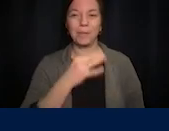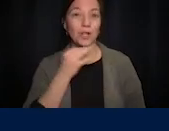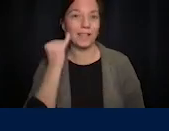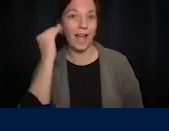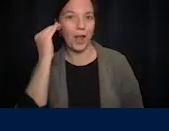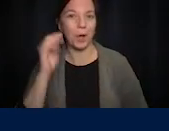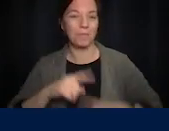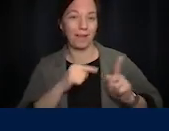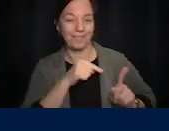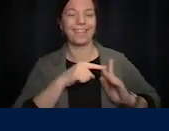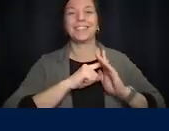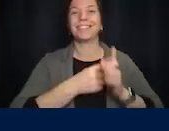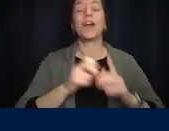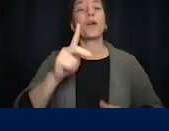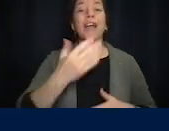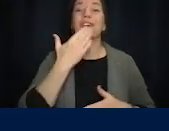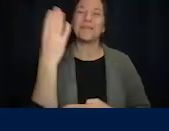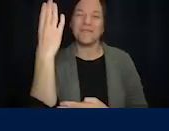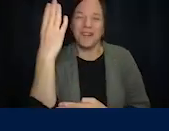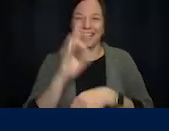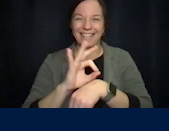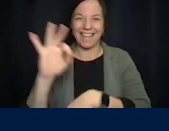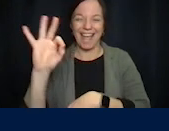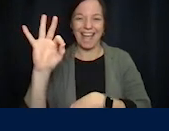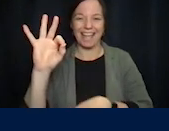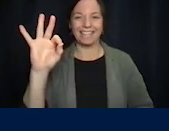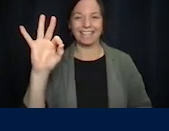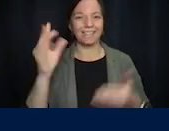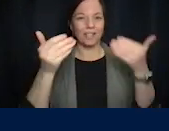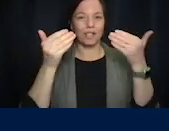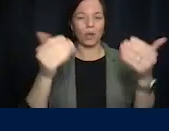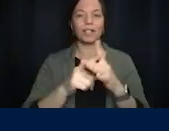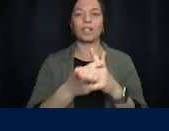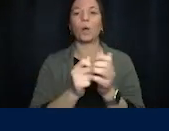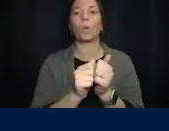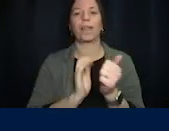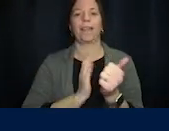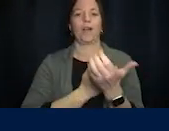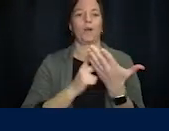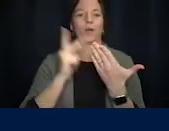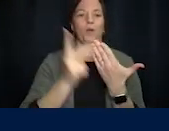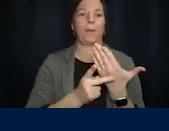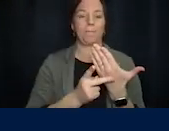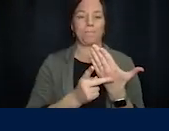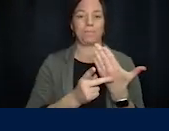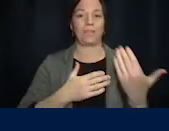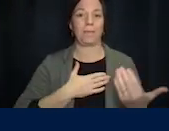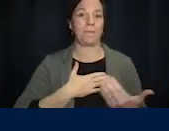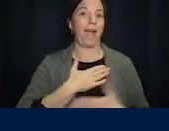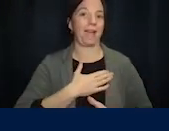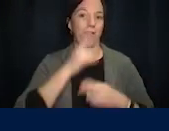Good morning. It is 9 o'clock. Let's move on with our program. It's my pleasure